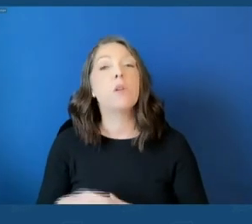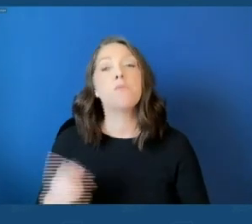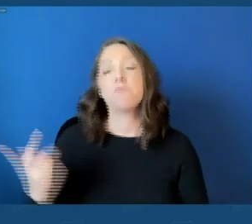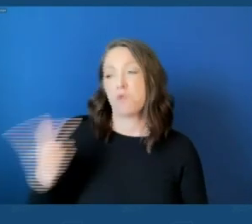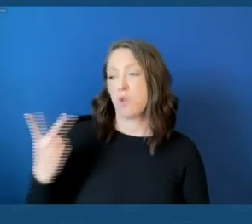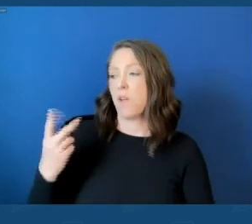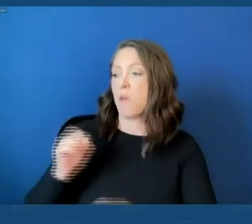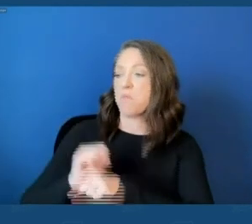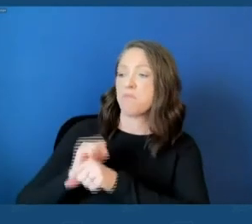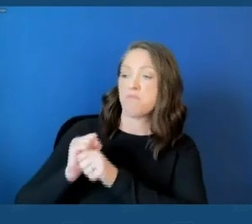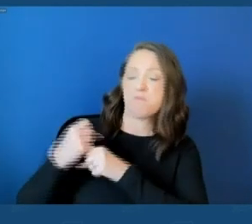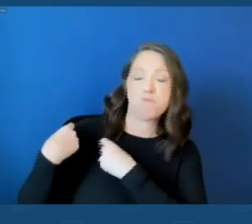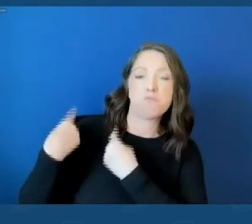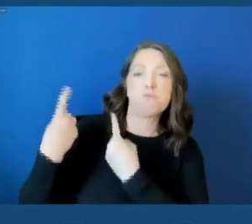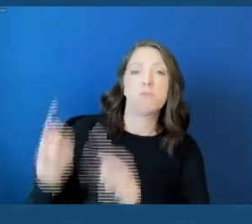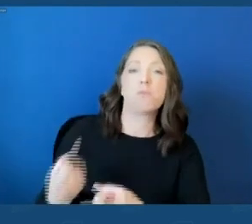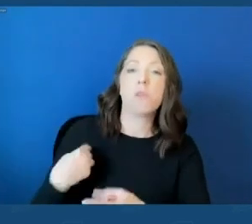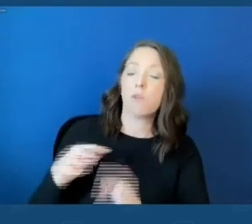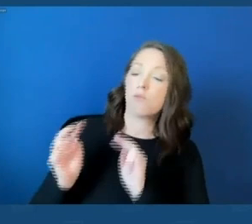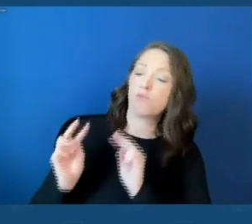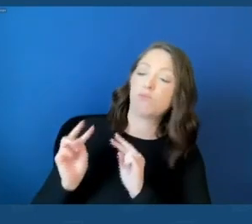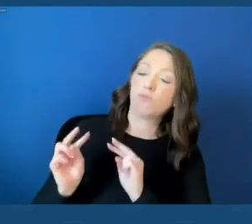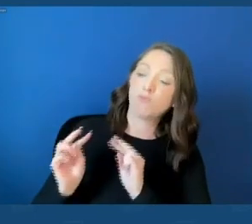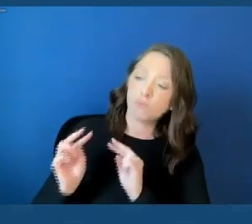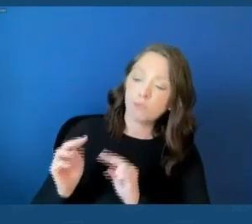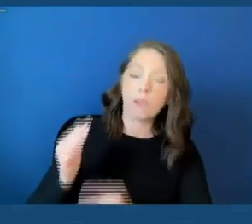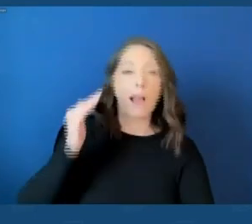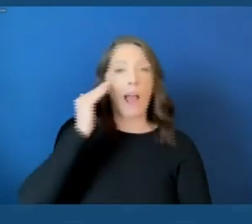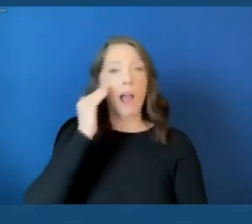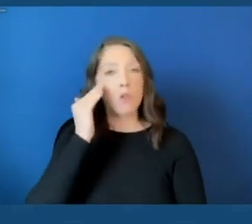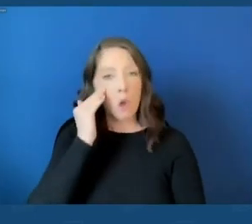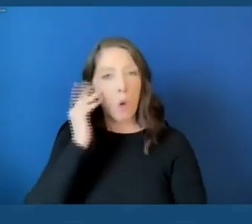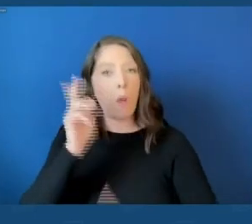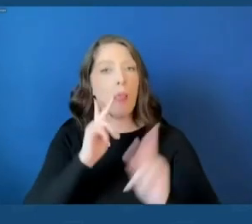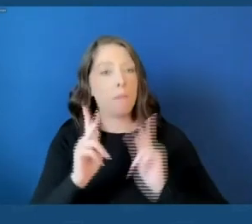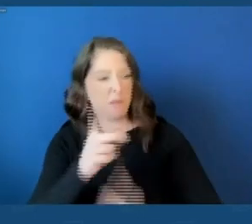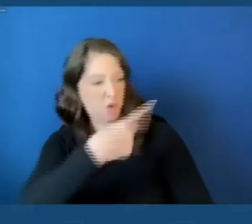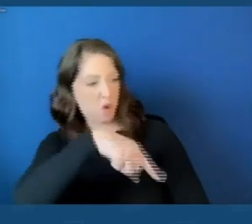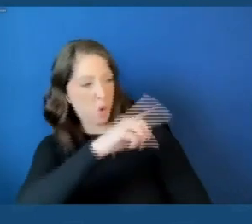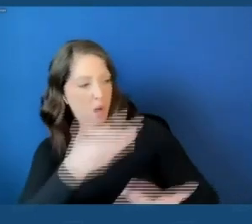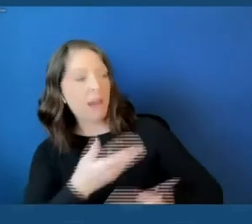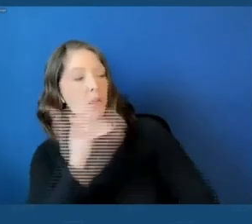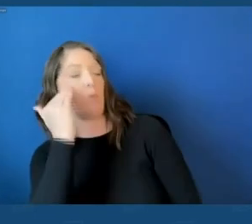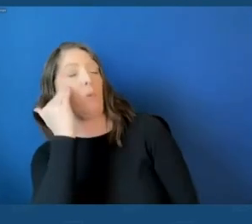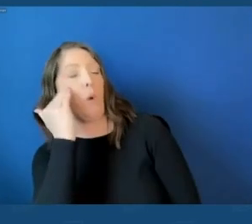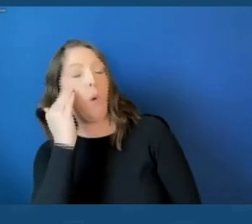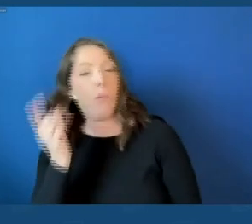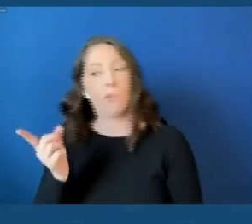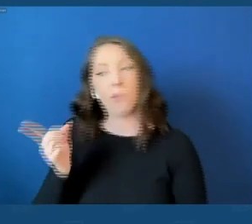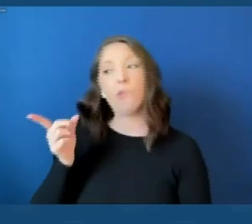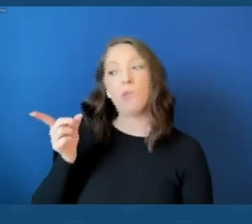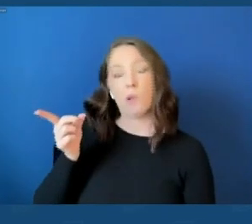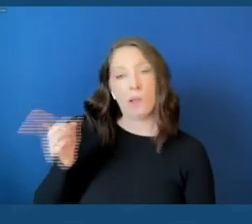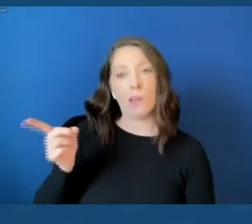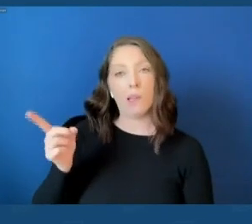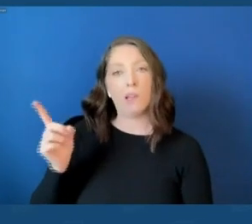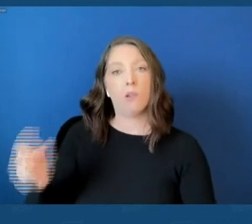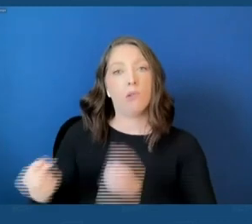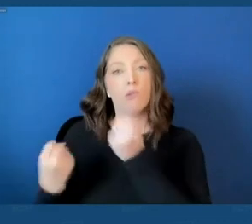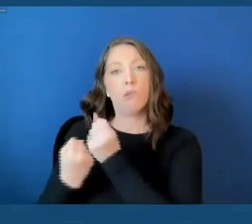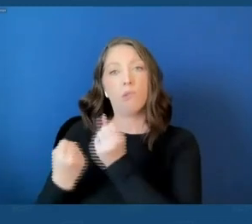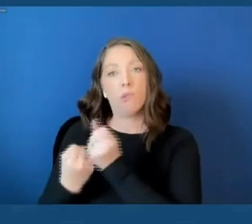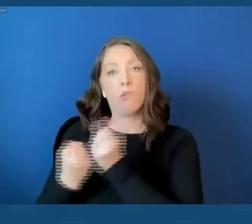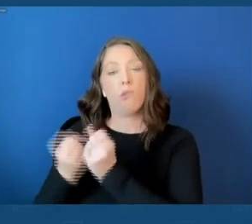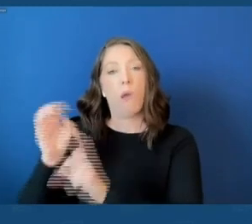over the years, and I have watched him over the years. And I know, and the people in this room know, that he has championed environmental causes throughout his